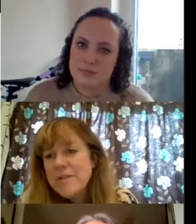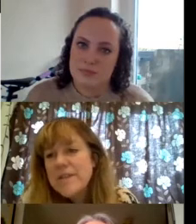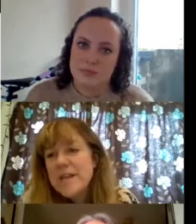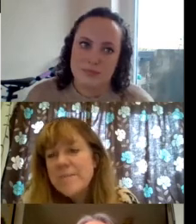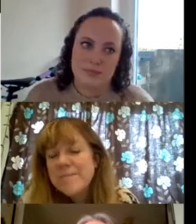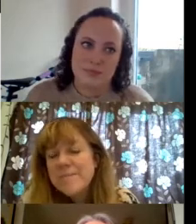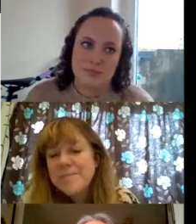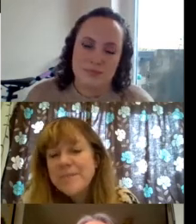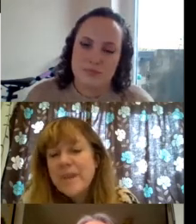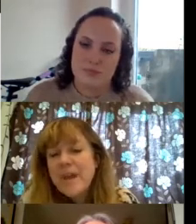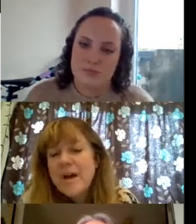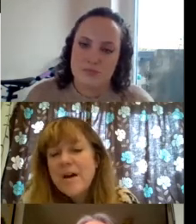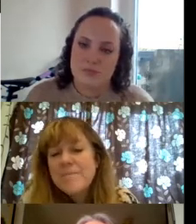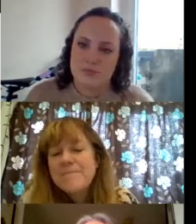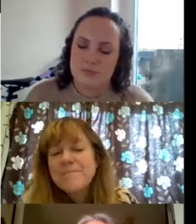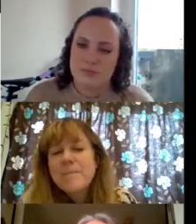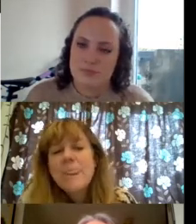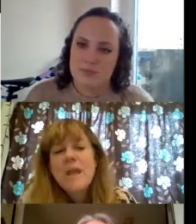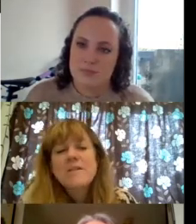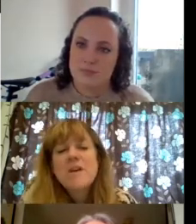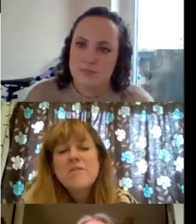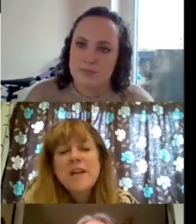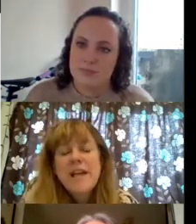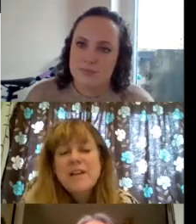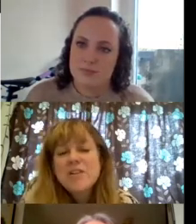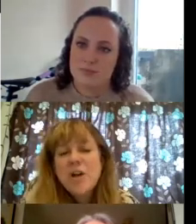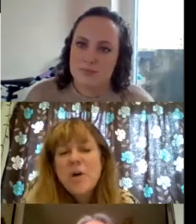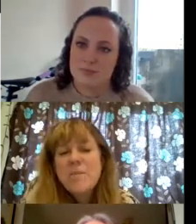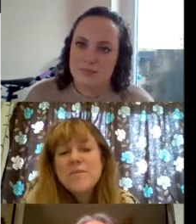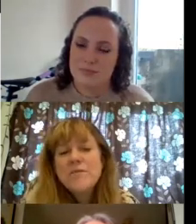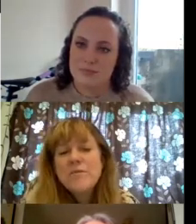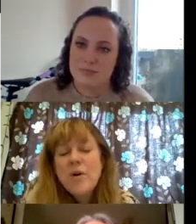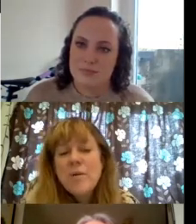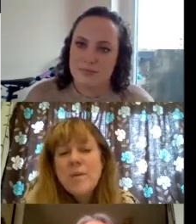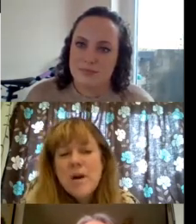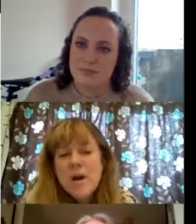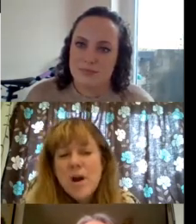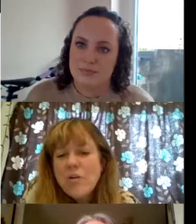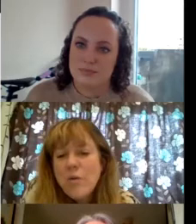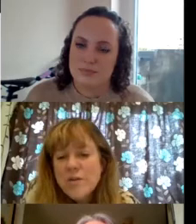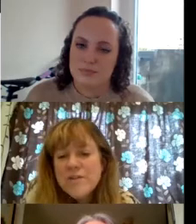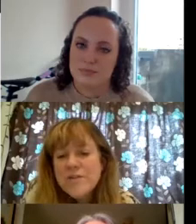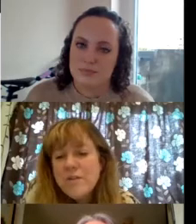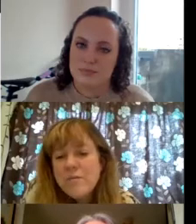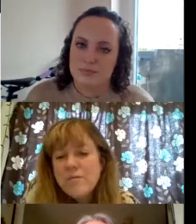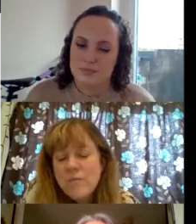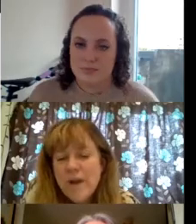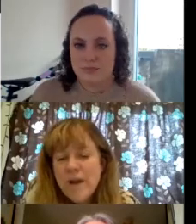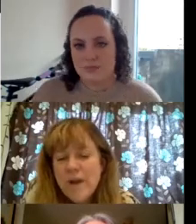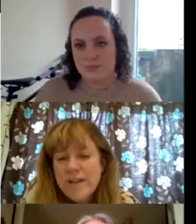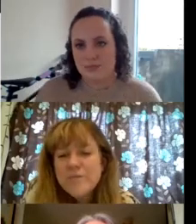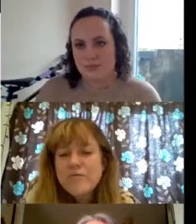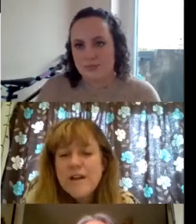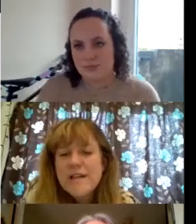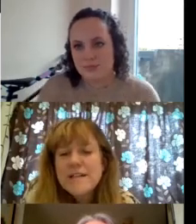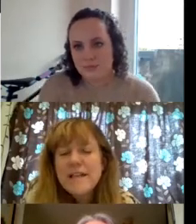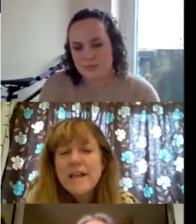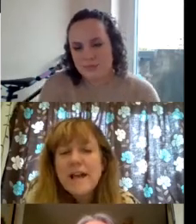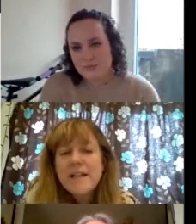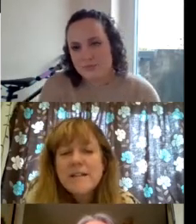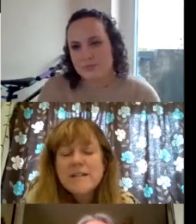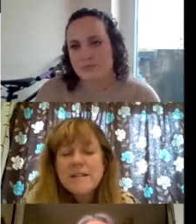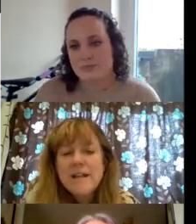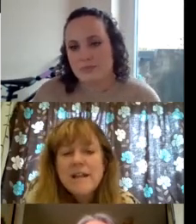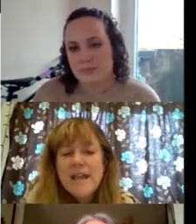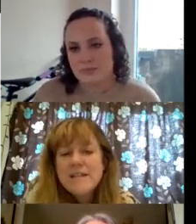the museum. So the collection comes from across the West Riding,